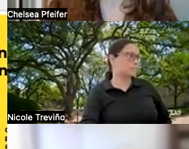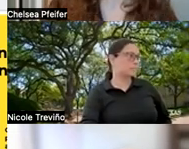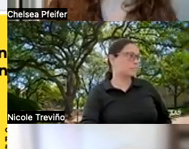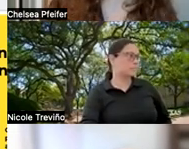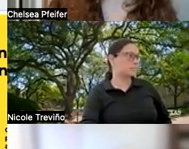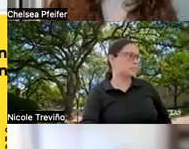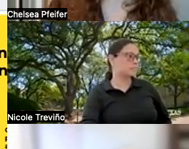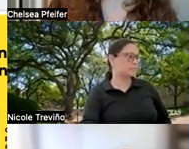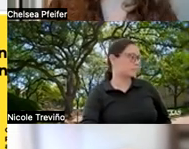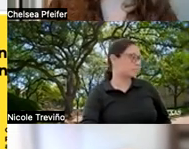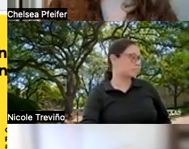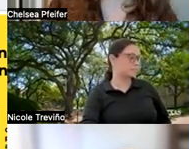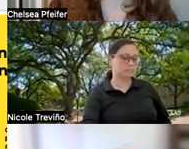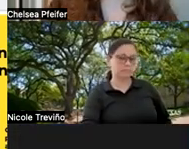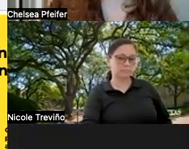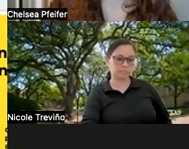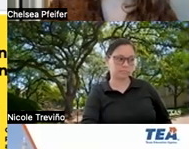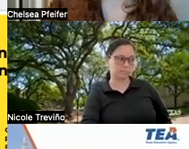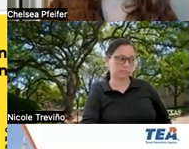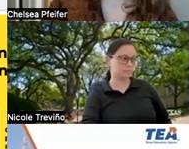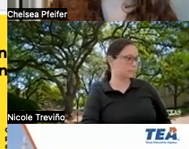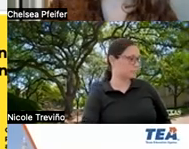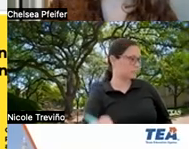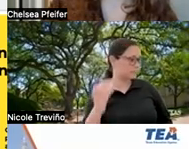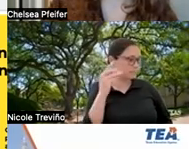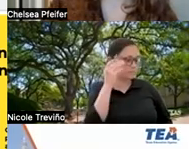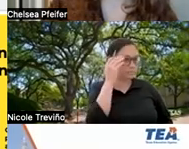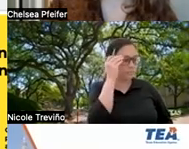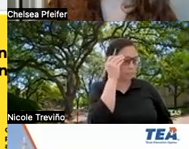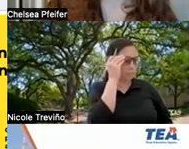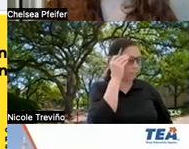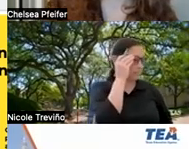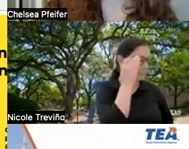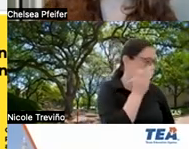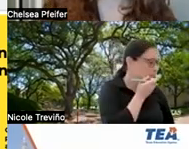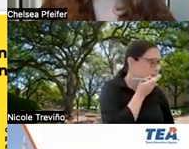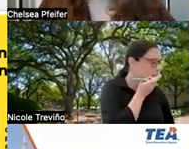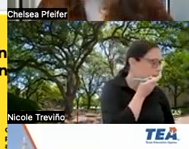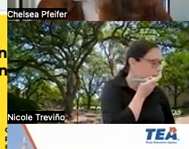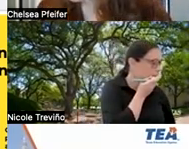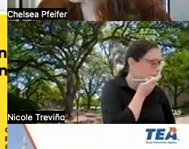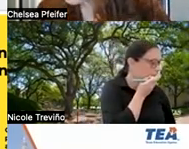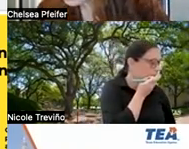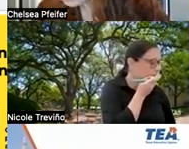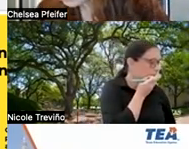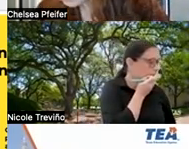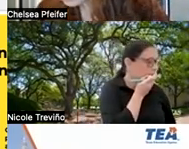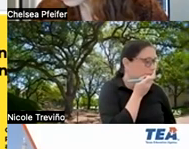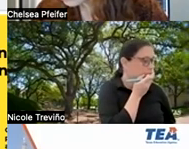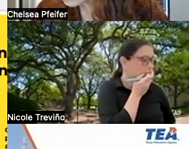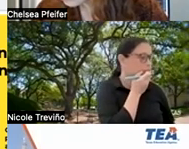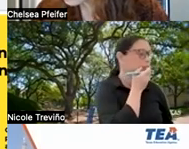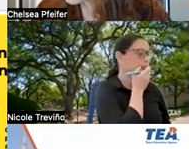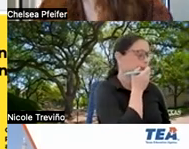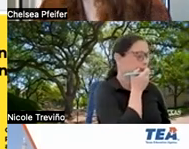do. If we don't have good quality workforce at all the different levels, then those relationships are in